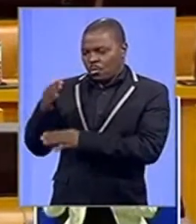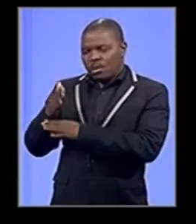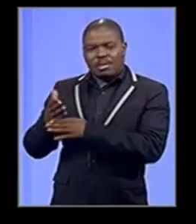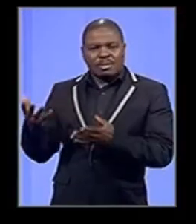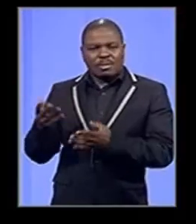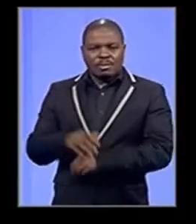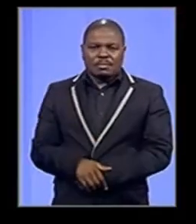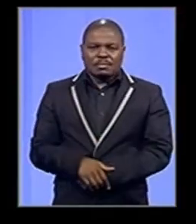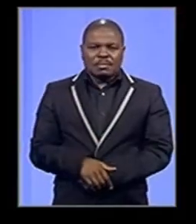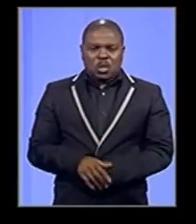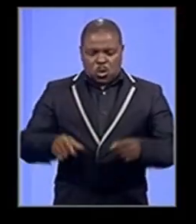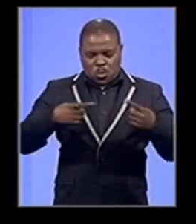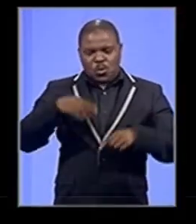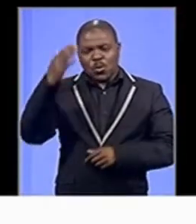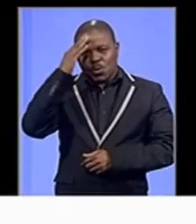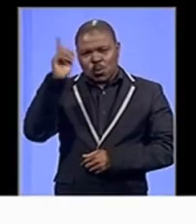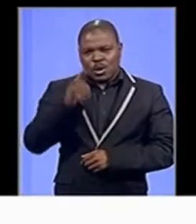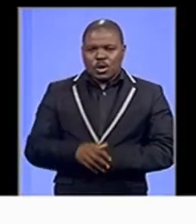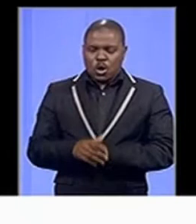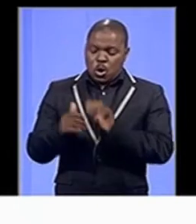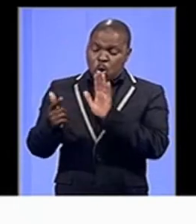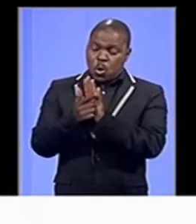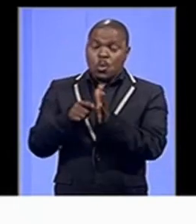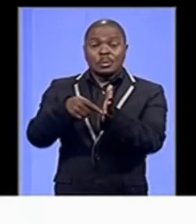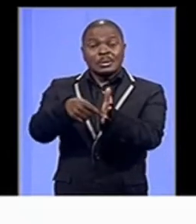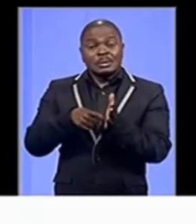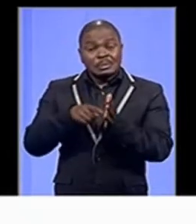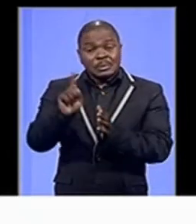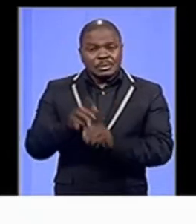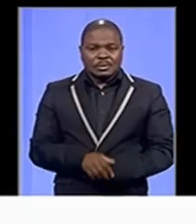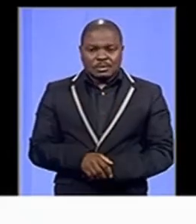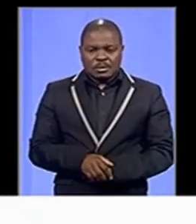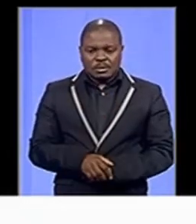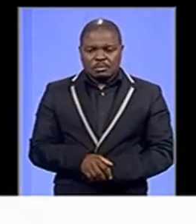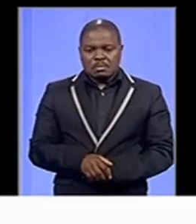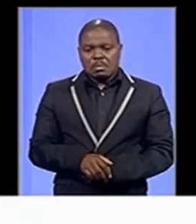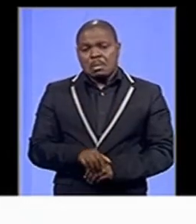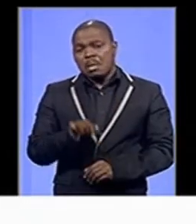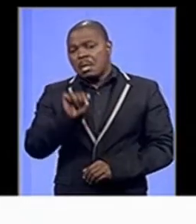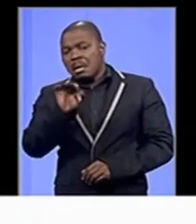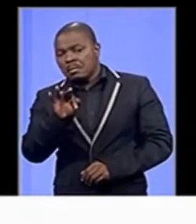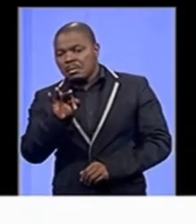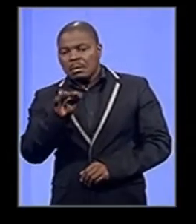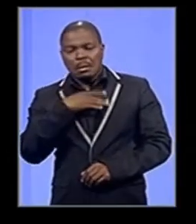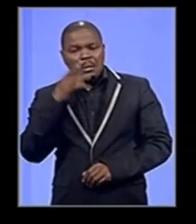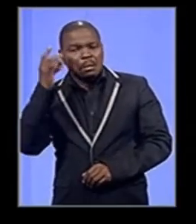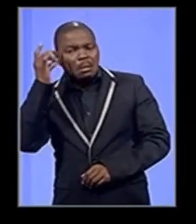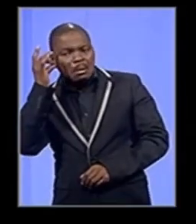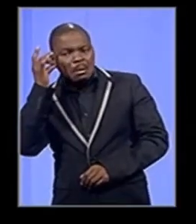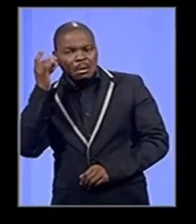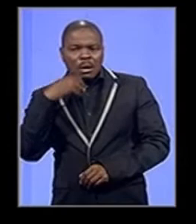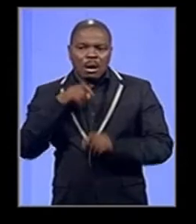We know that the law demands of us that we need to be able to report the minute we become